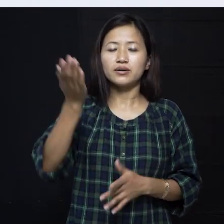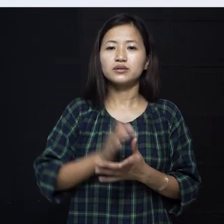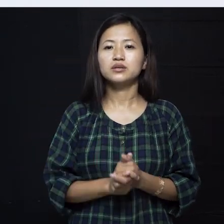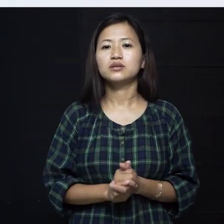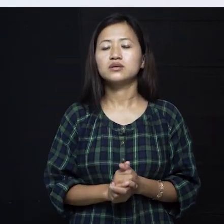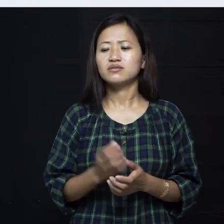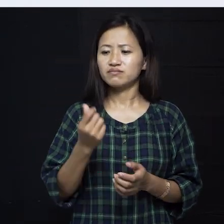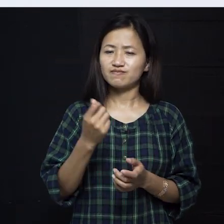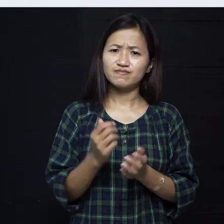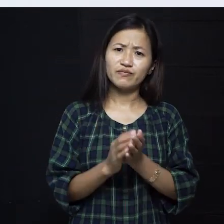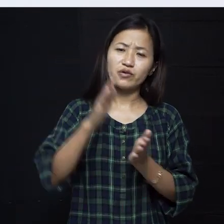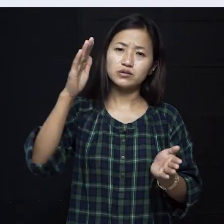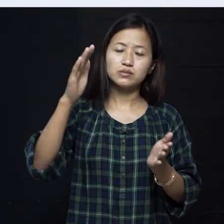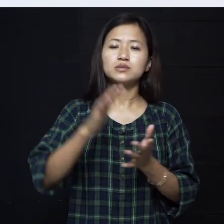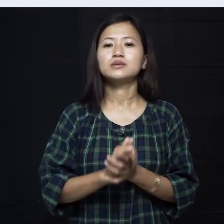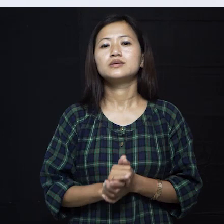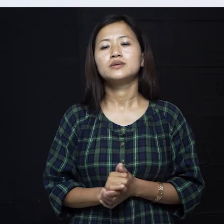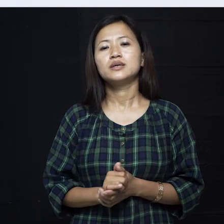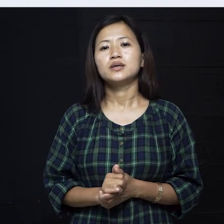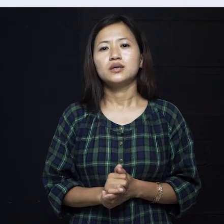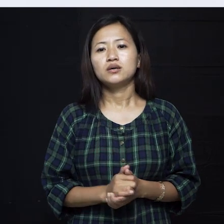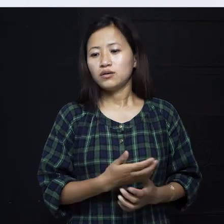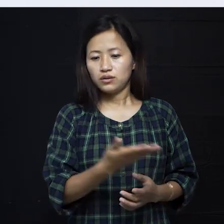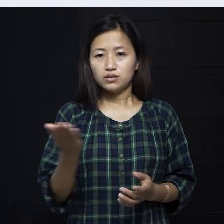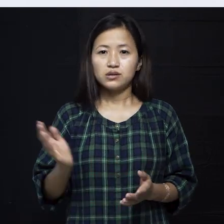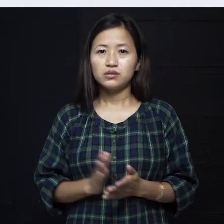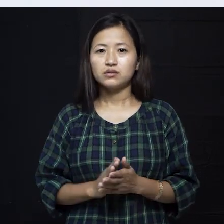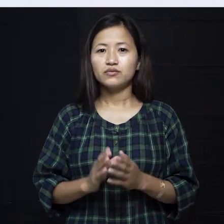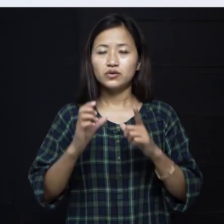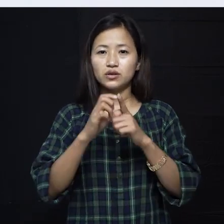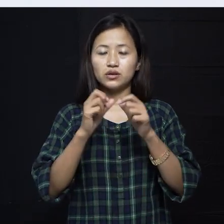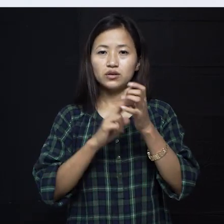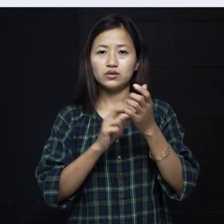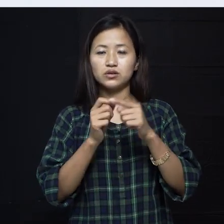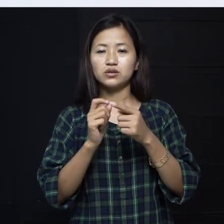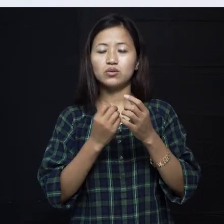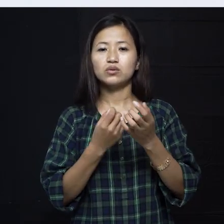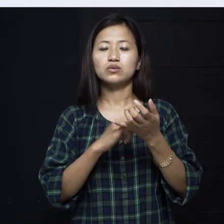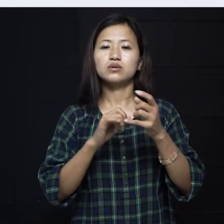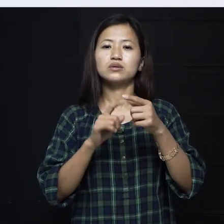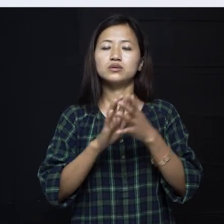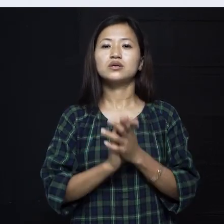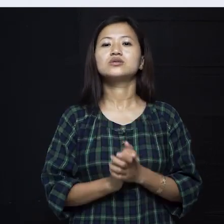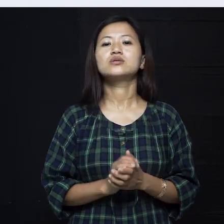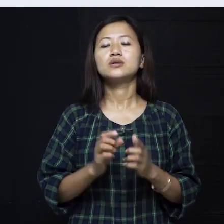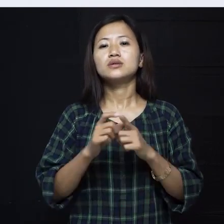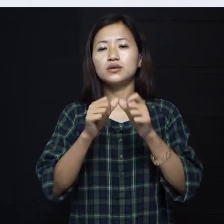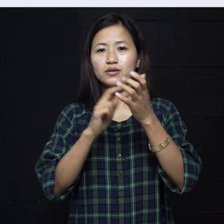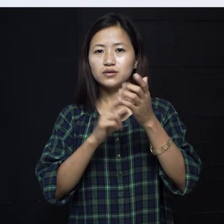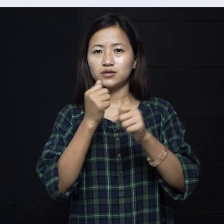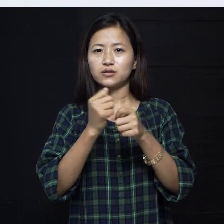becomes very expensive. Okay, then there is also danger of leakage. Okay, it can come